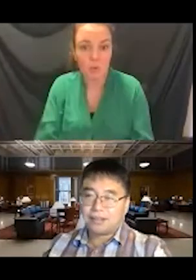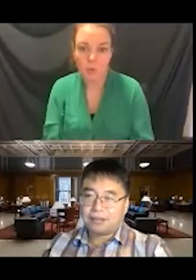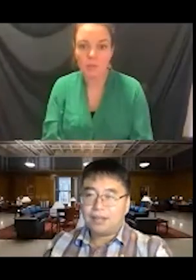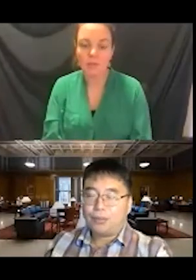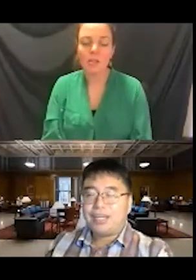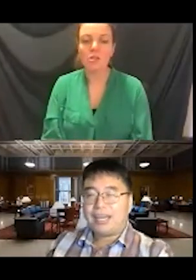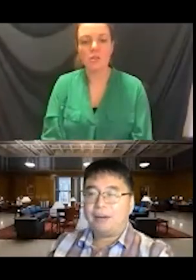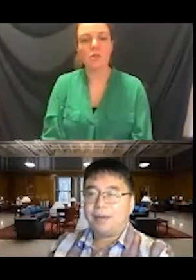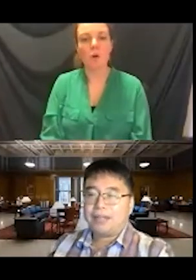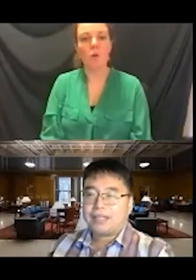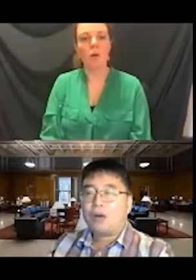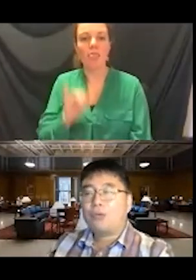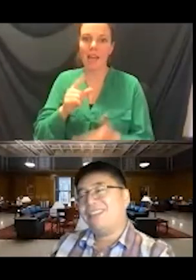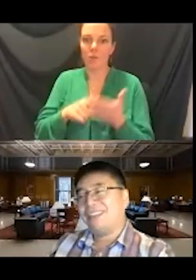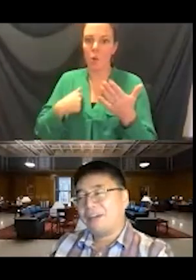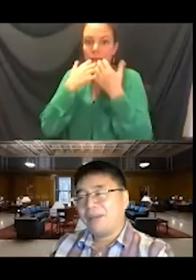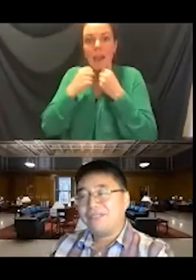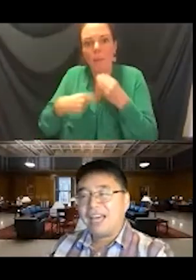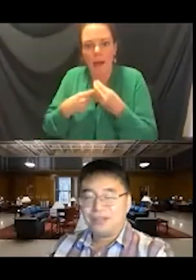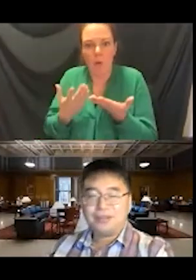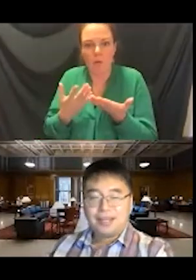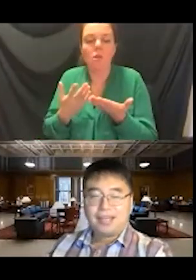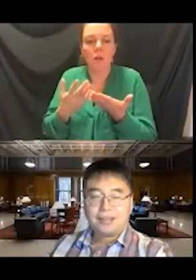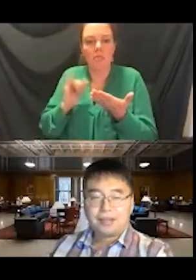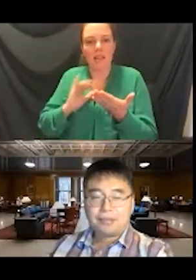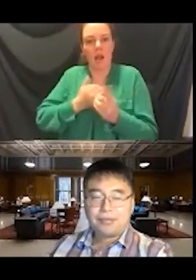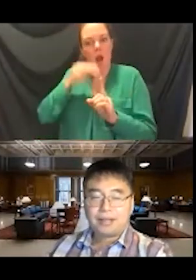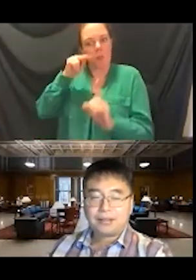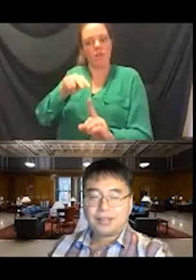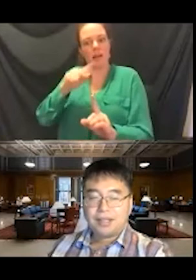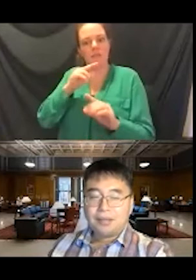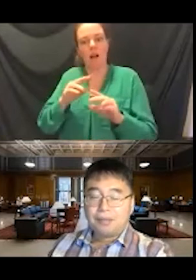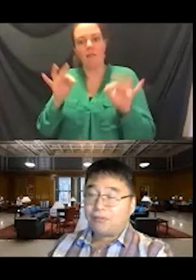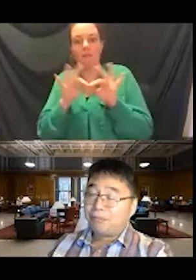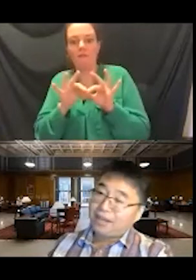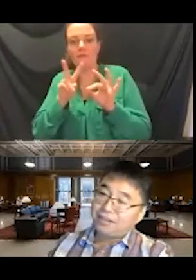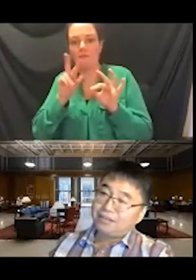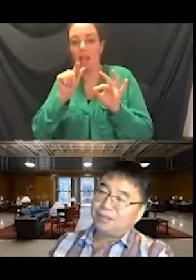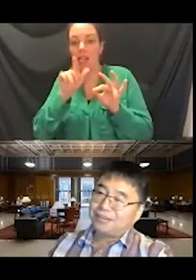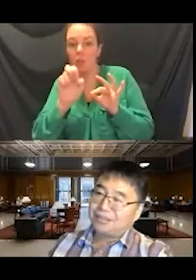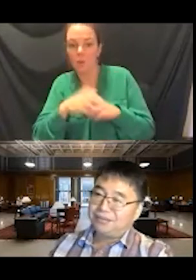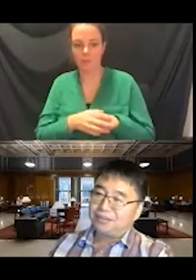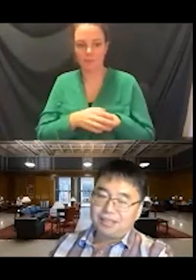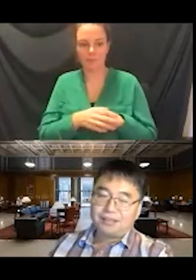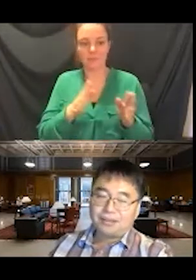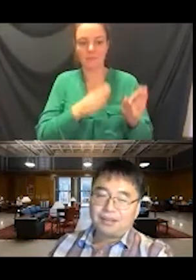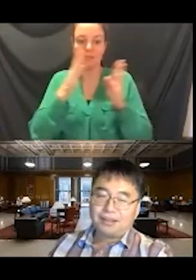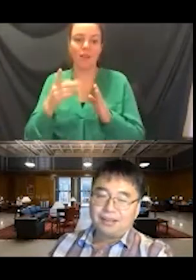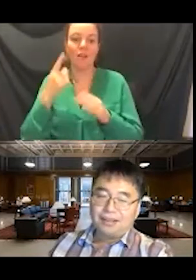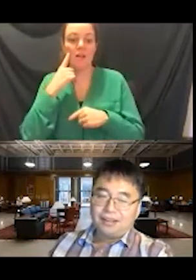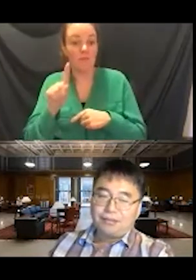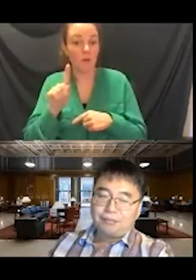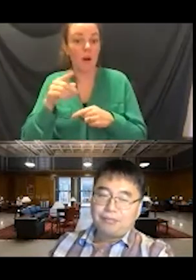things that we care about. That's how we think about value as healthcare providers. But for payers, though, it's different, right? So